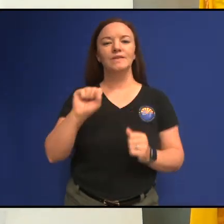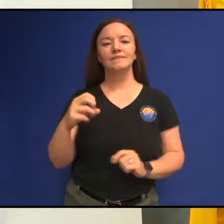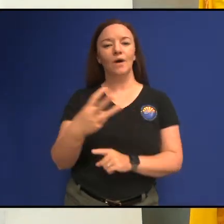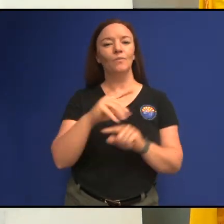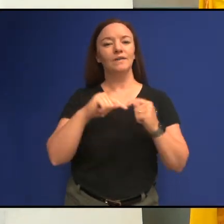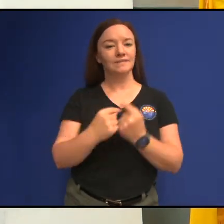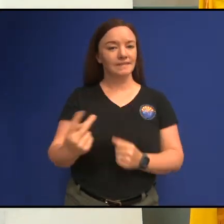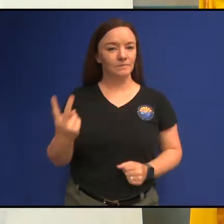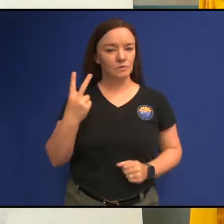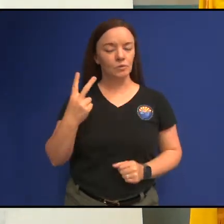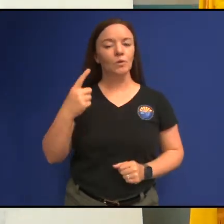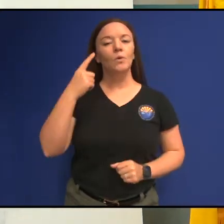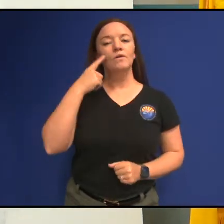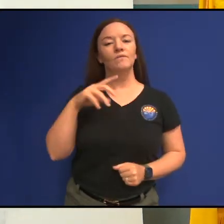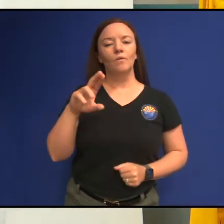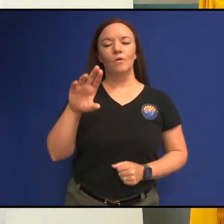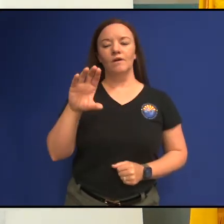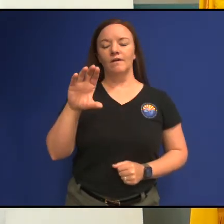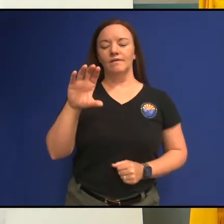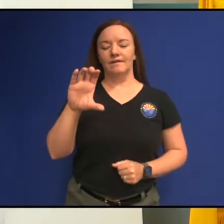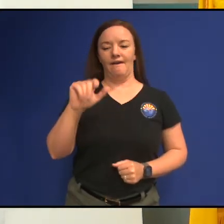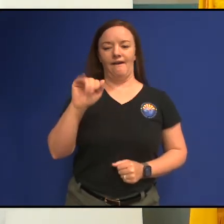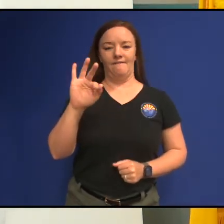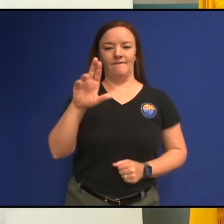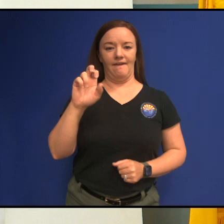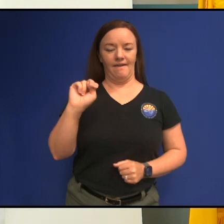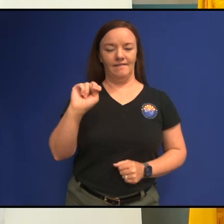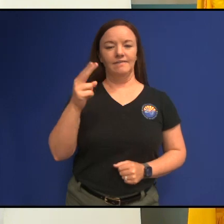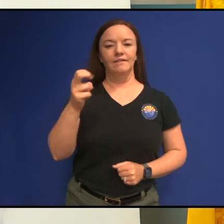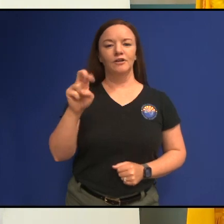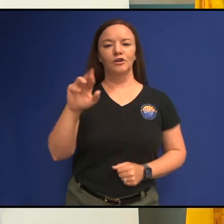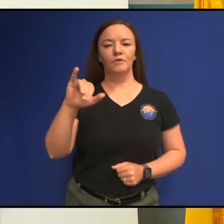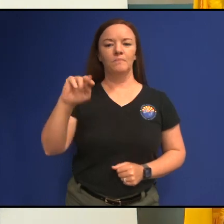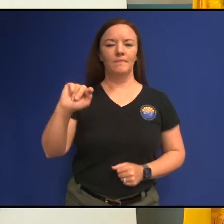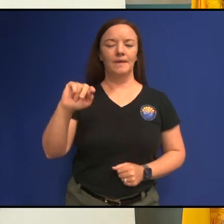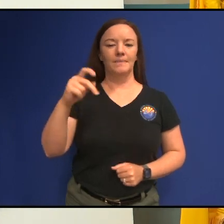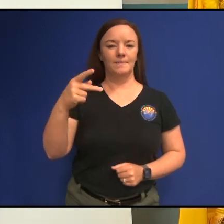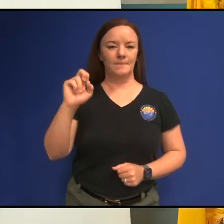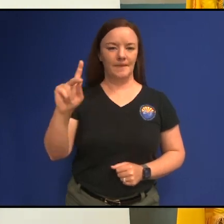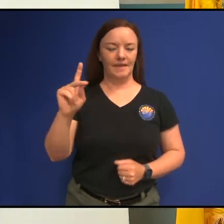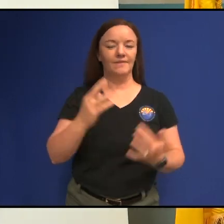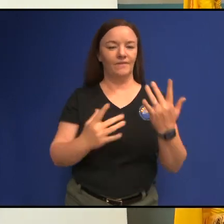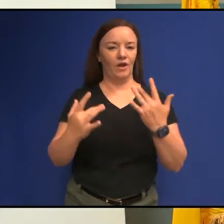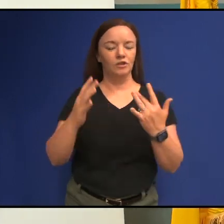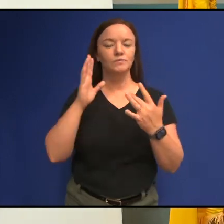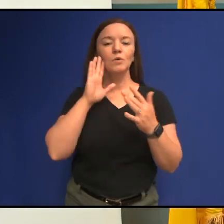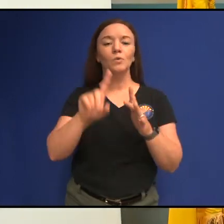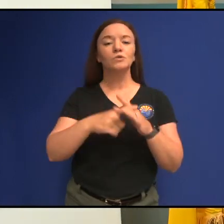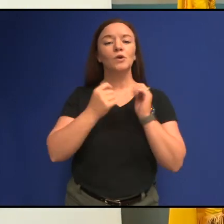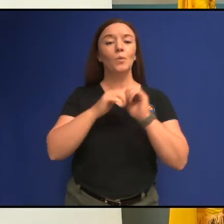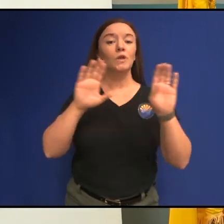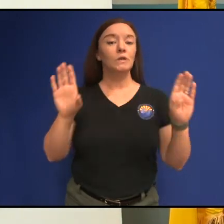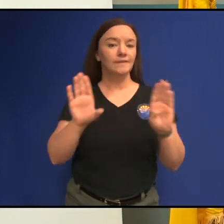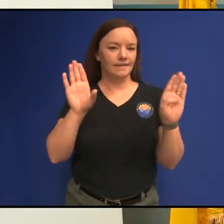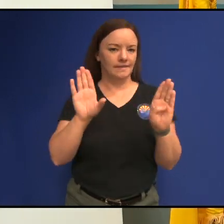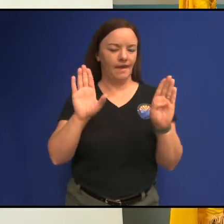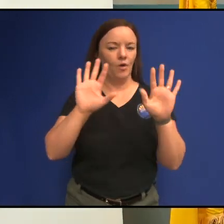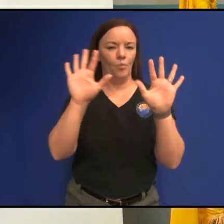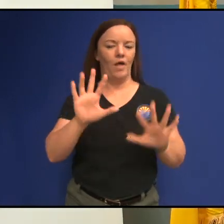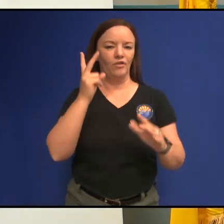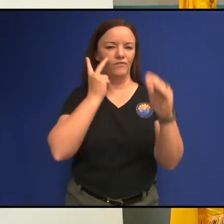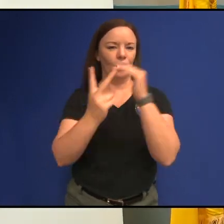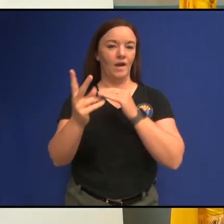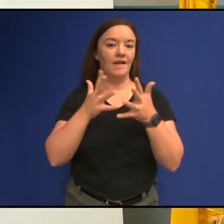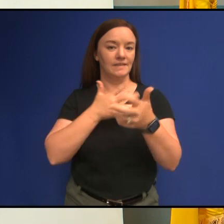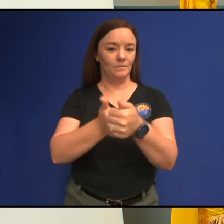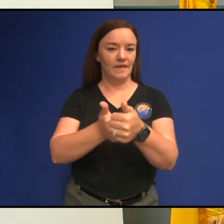Canyon Hermit's Peak fire. We're going to go ahead and get started with your Sunday weather forecast update. So we'll do as we always do